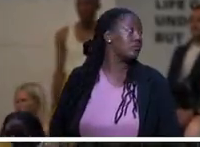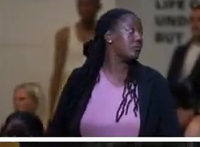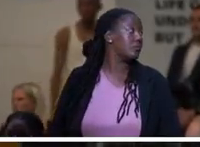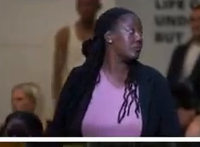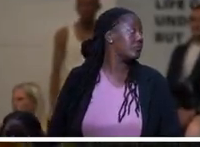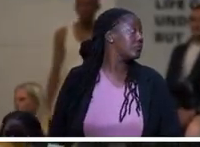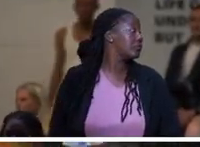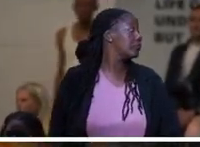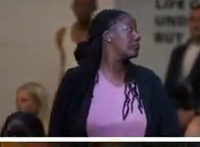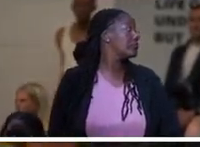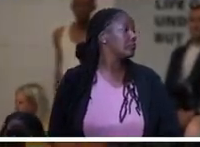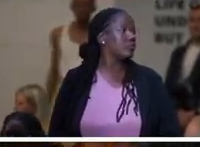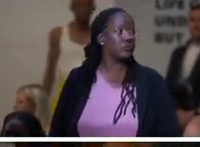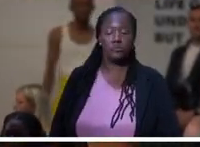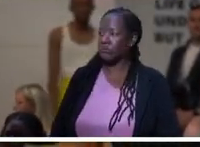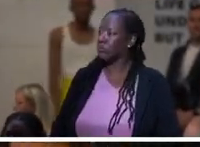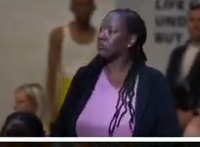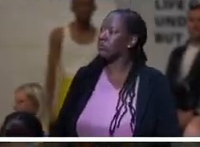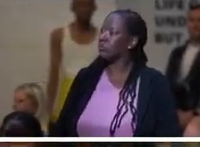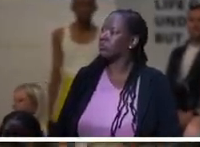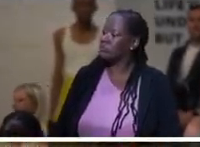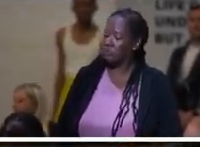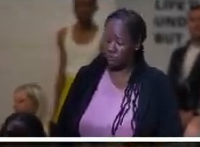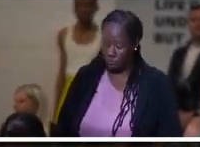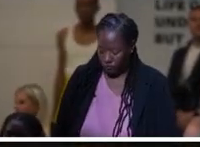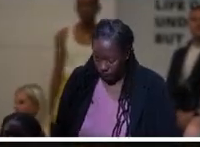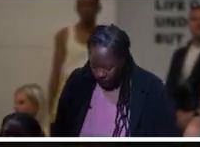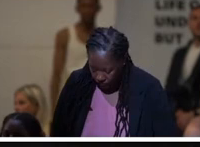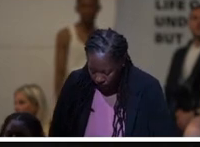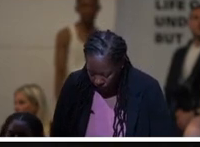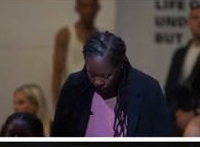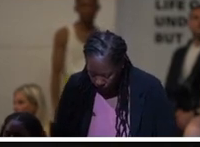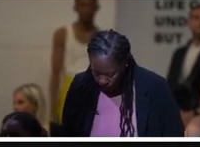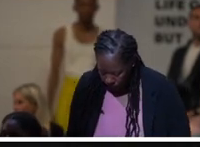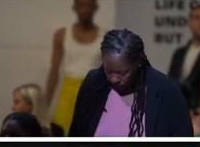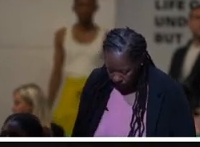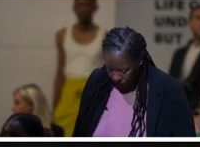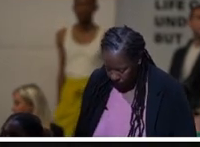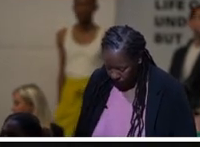Thank you.